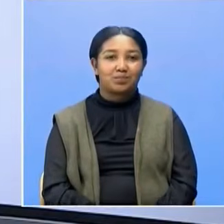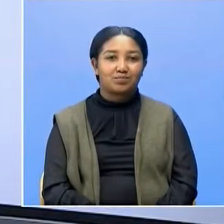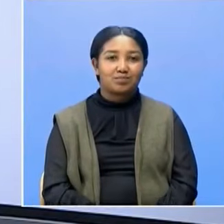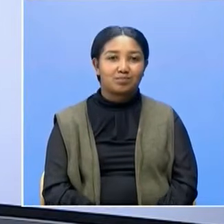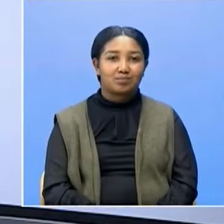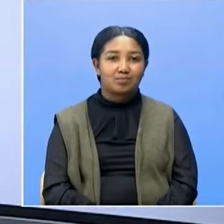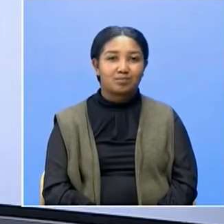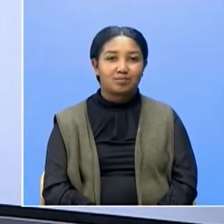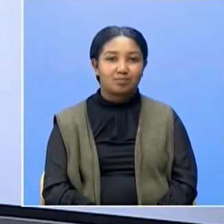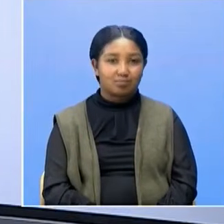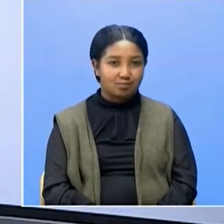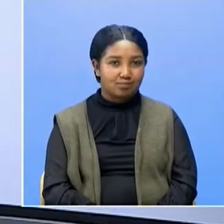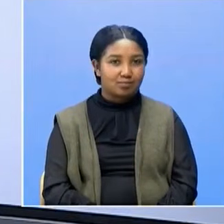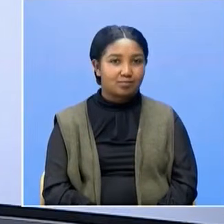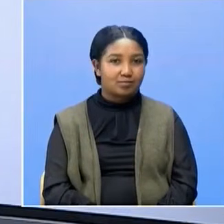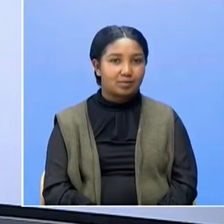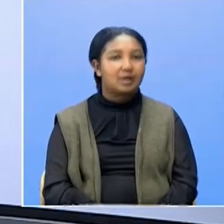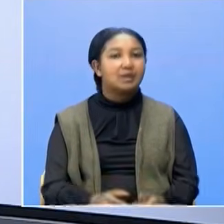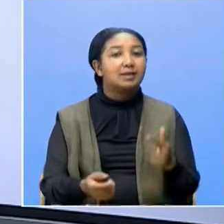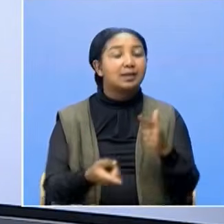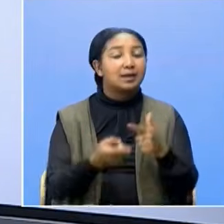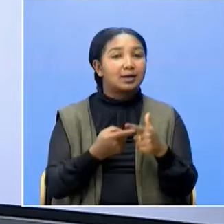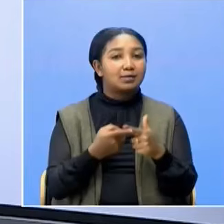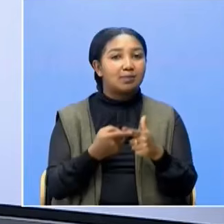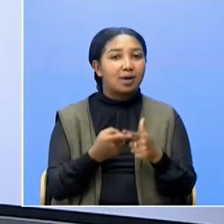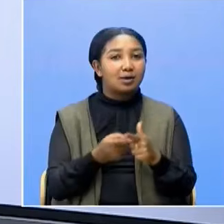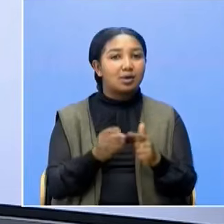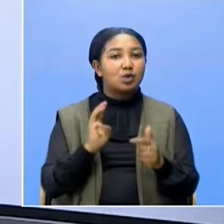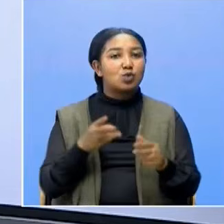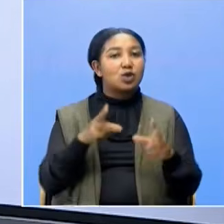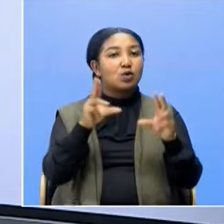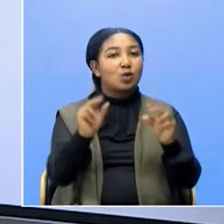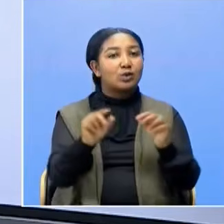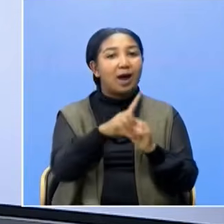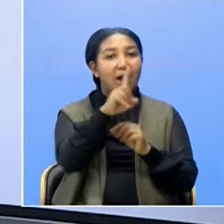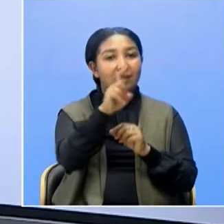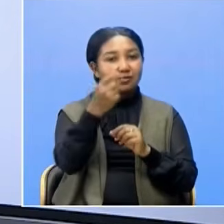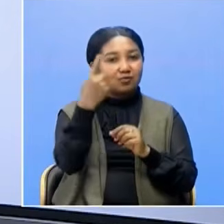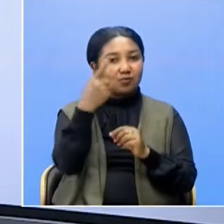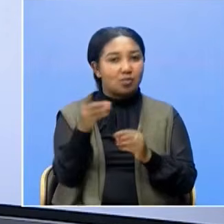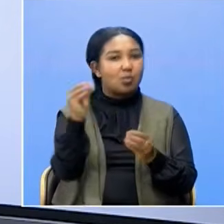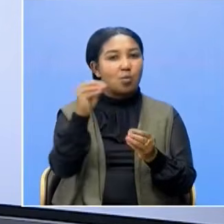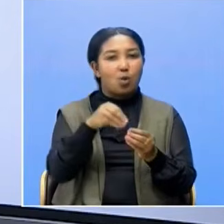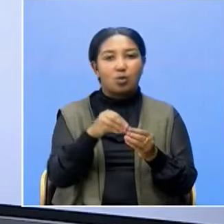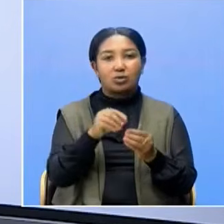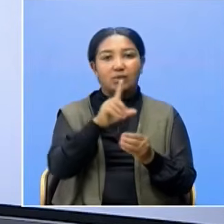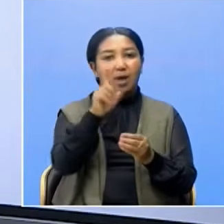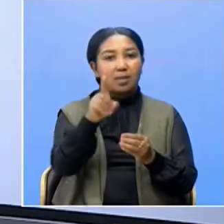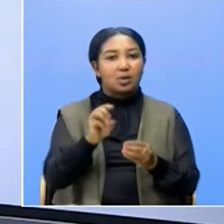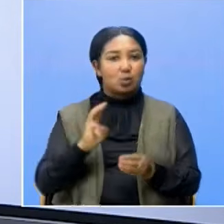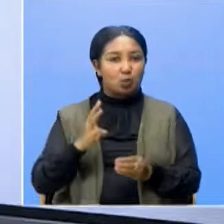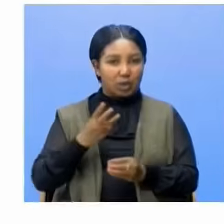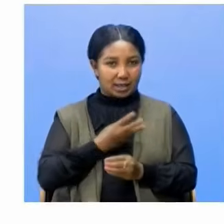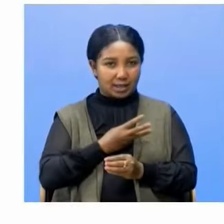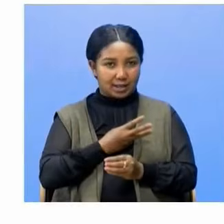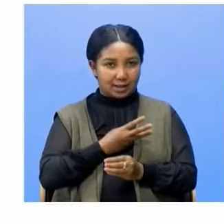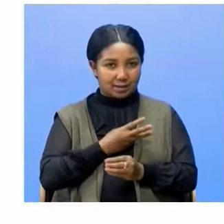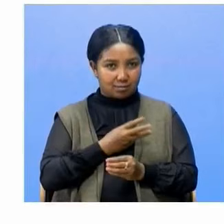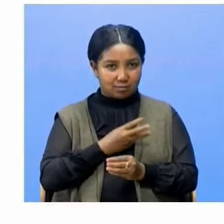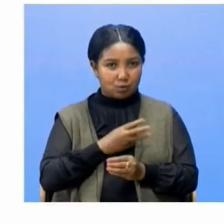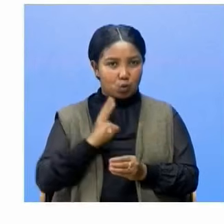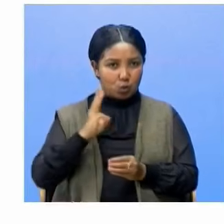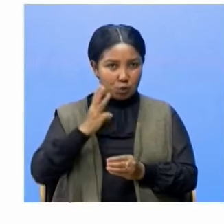clear with me. All right? The next one. We not ask for more time. What do we say?